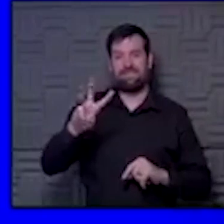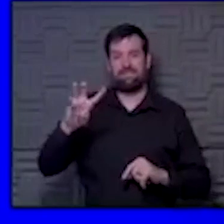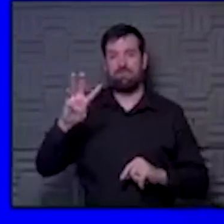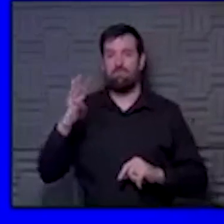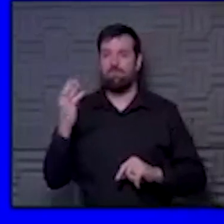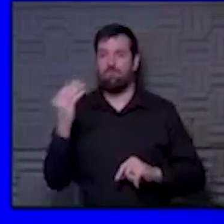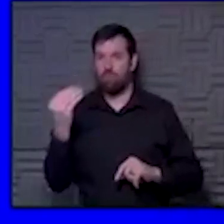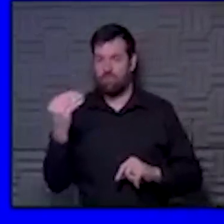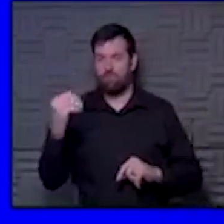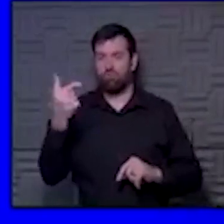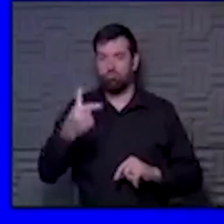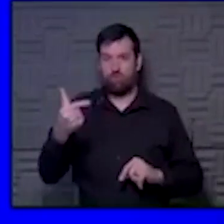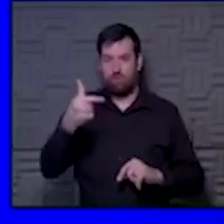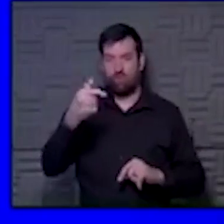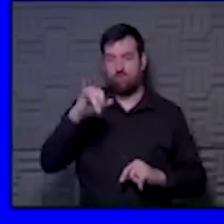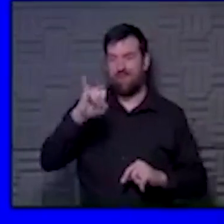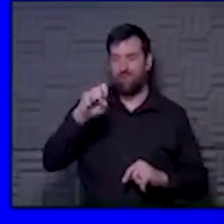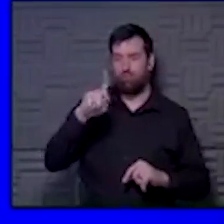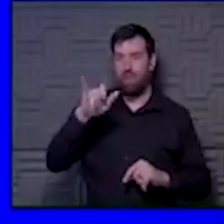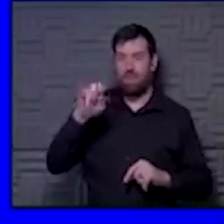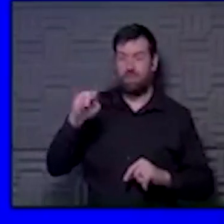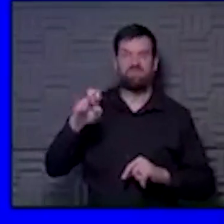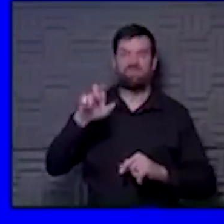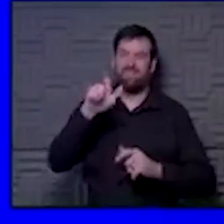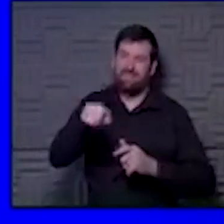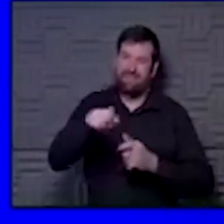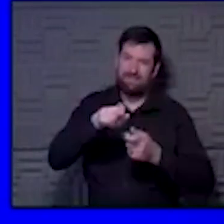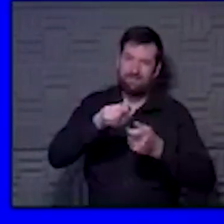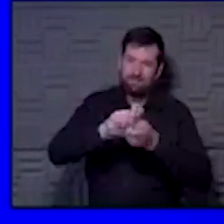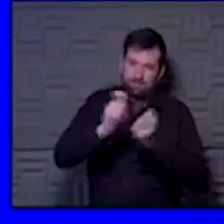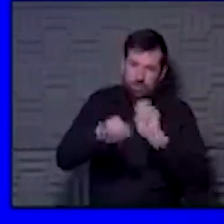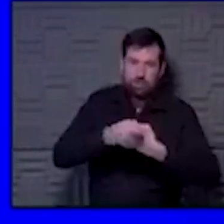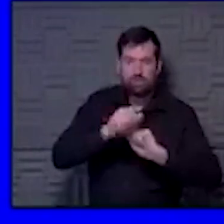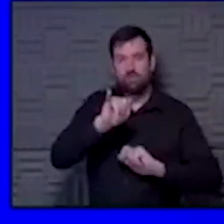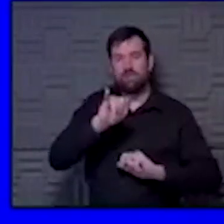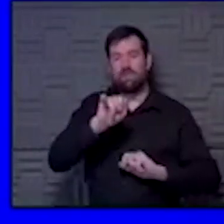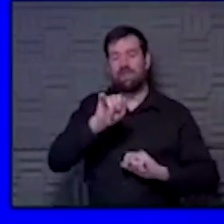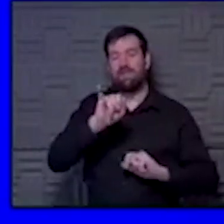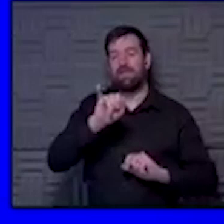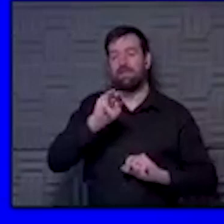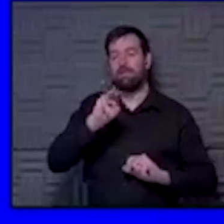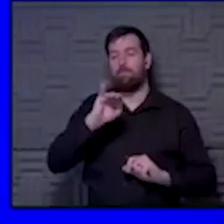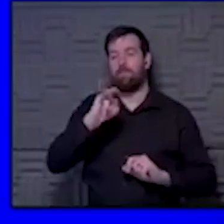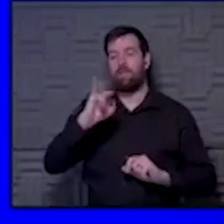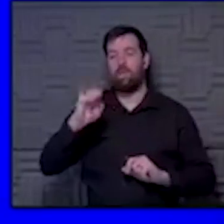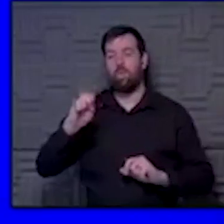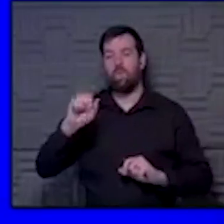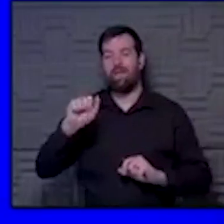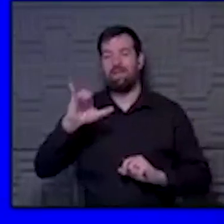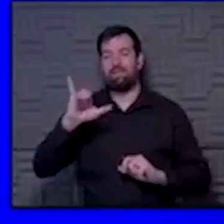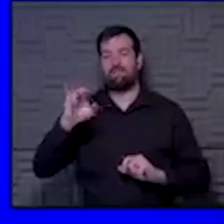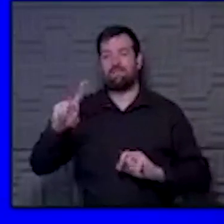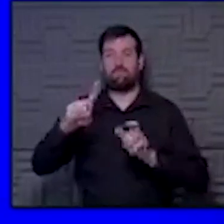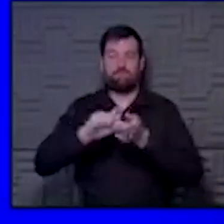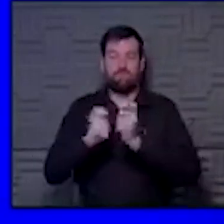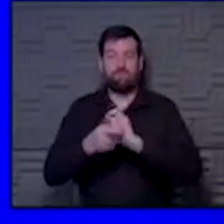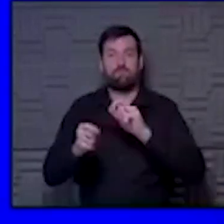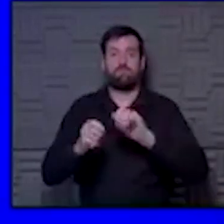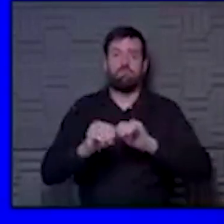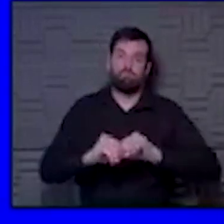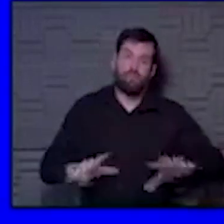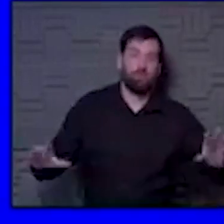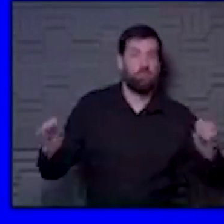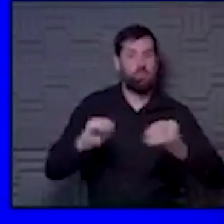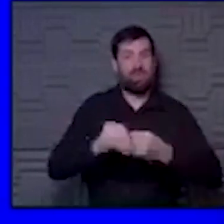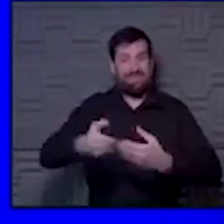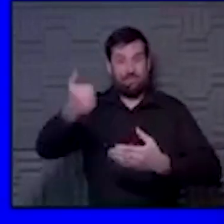D614G strain or isolate, which is an amino acid change in the spike protein that maybe said it spreads more readily